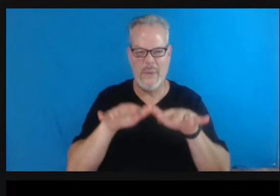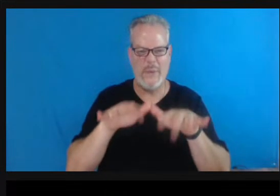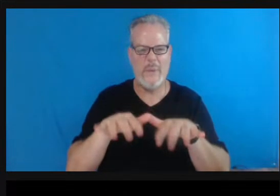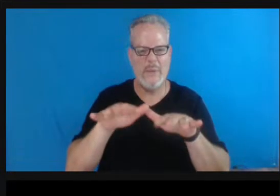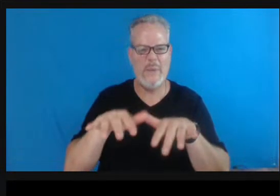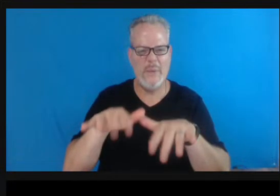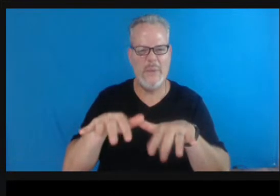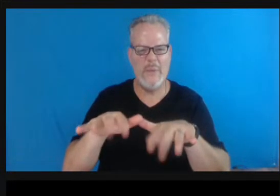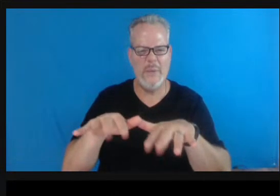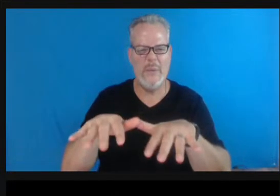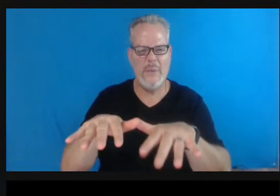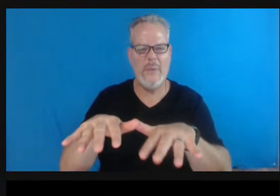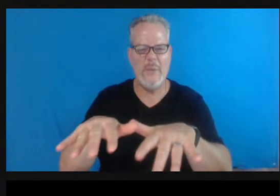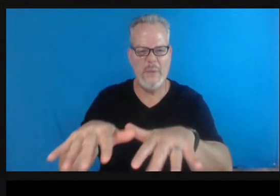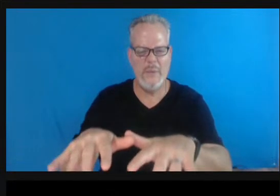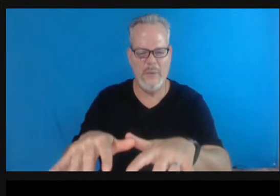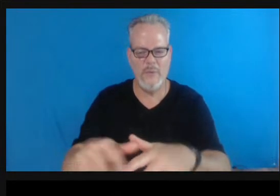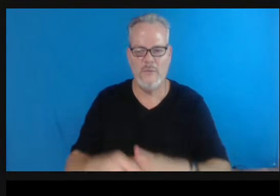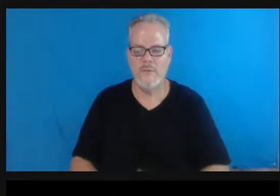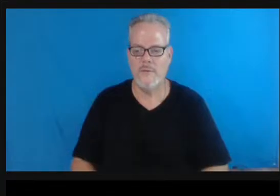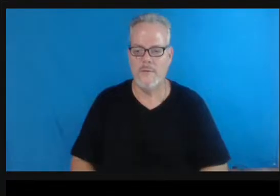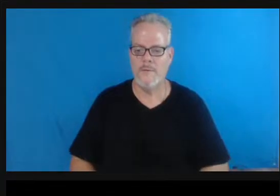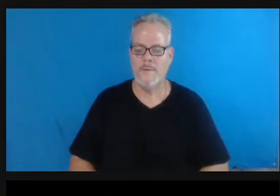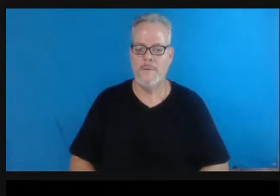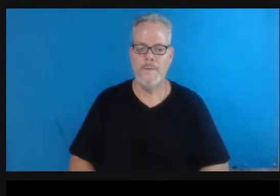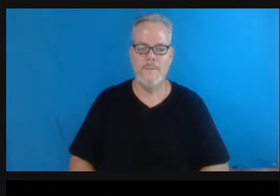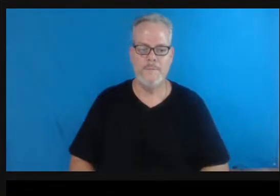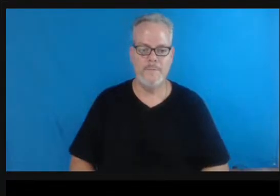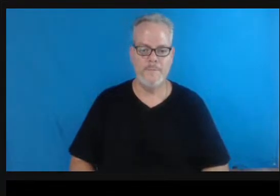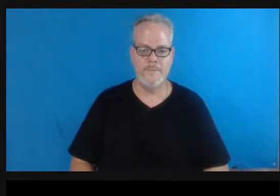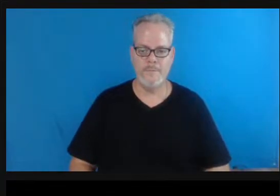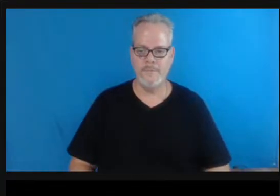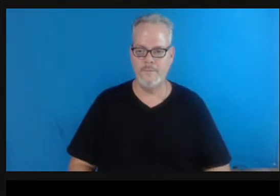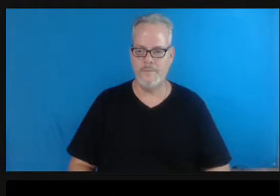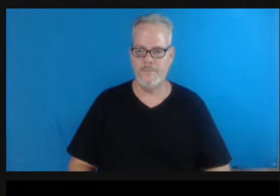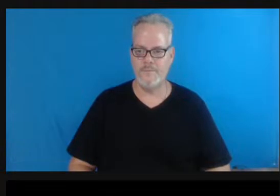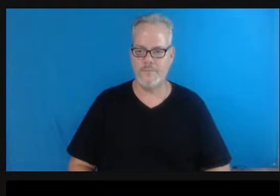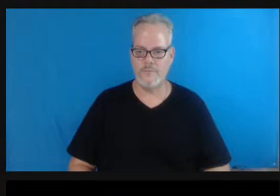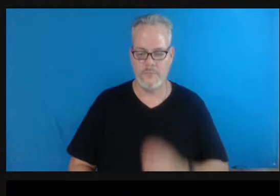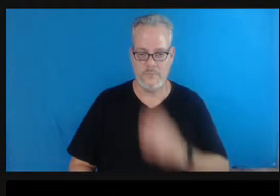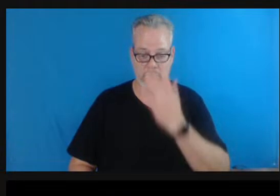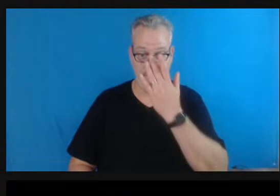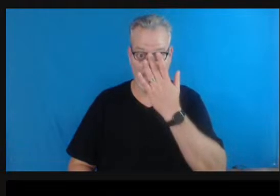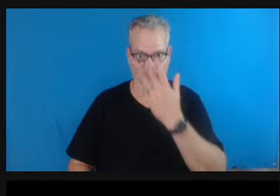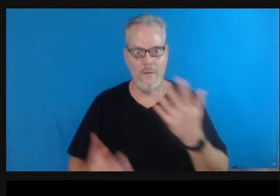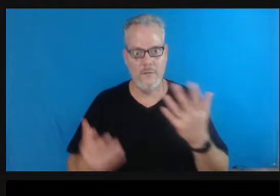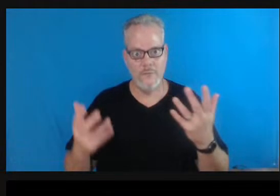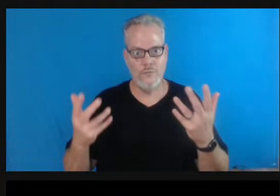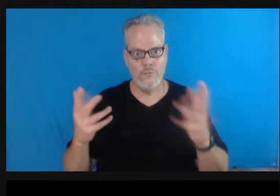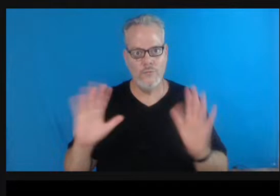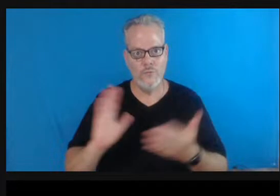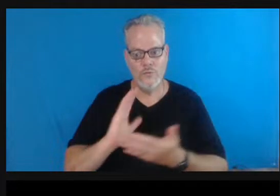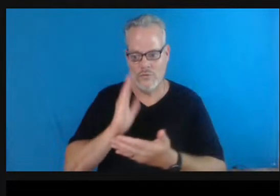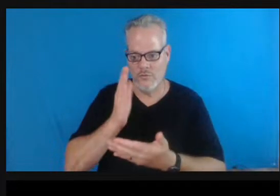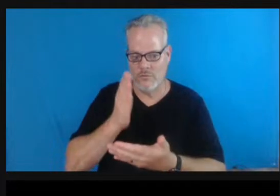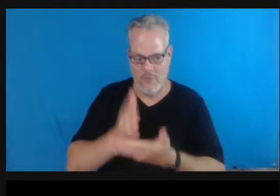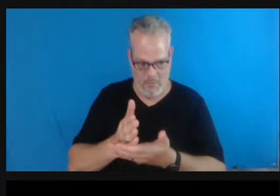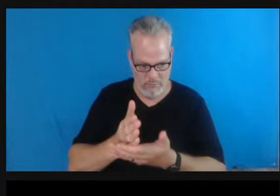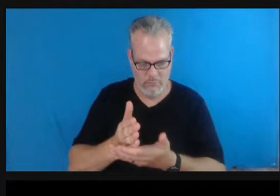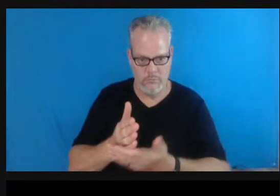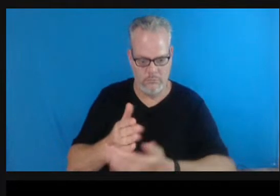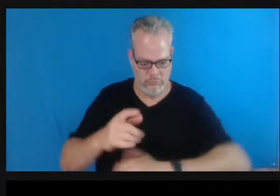ooze out characteristic fashion. So, all right, let's stop it there. We're at our time.